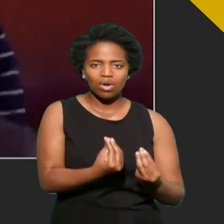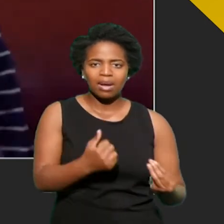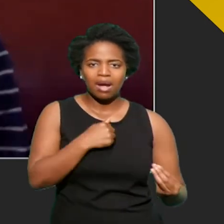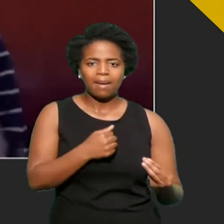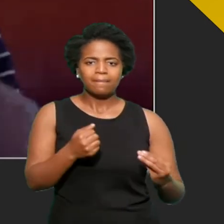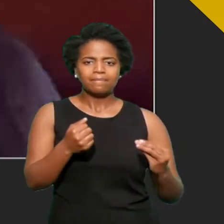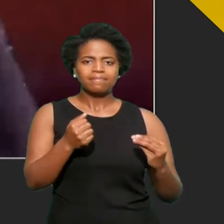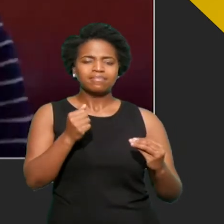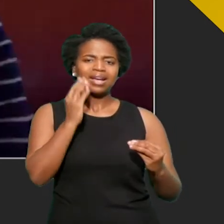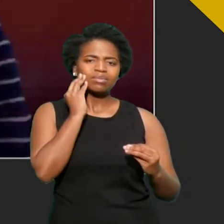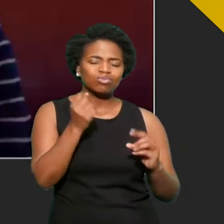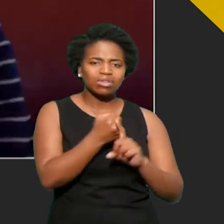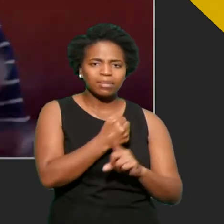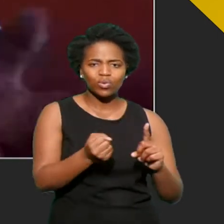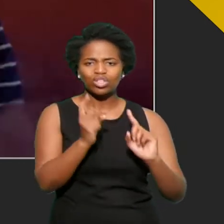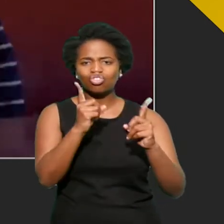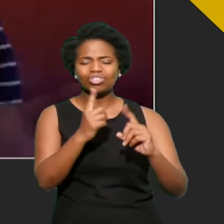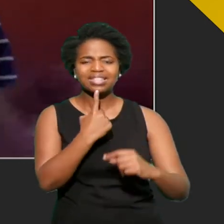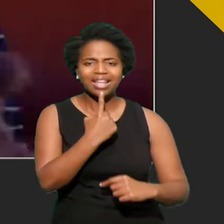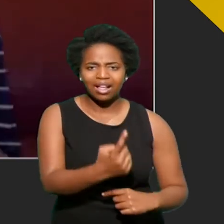speak to maybe your school teachers,